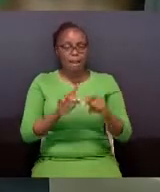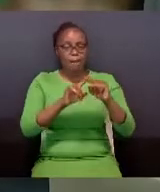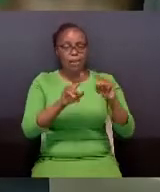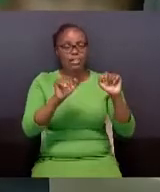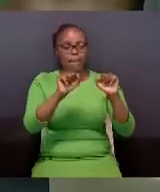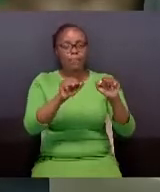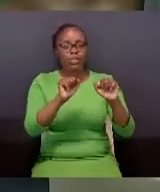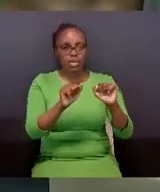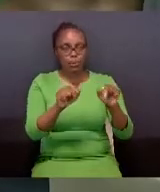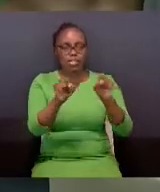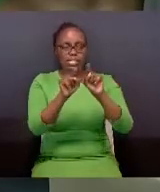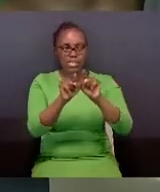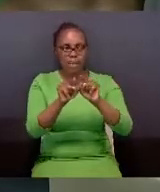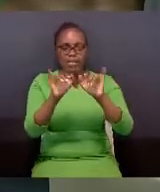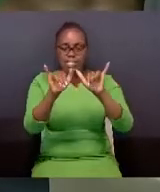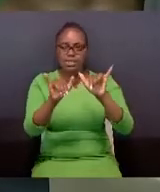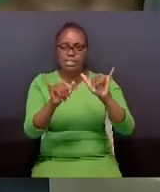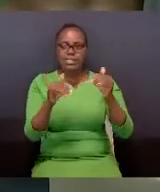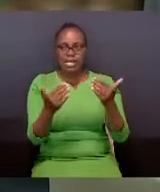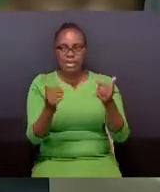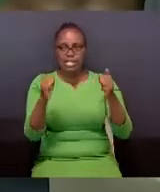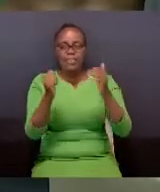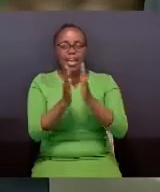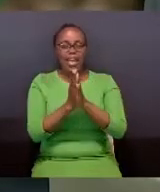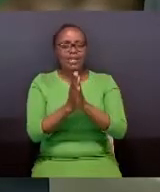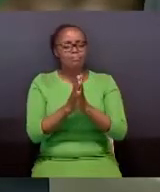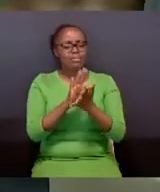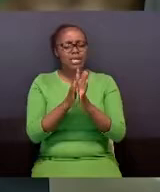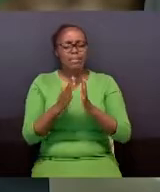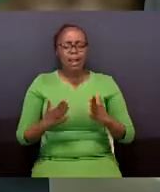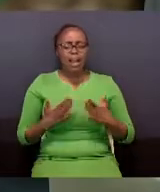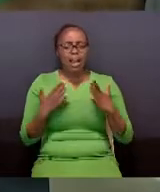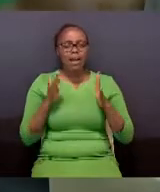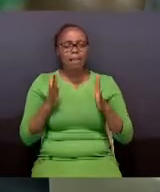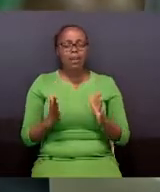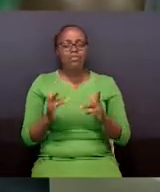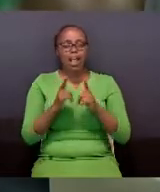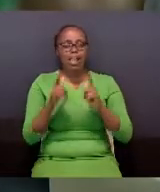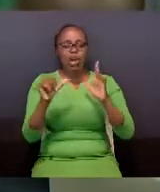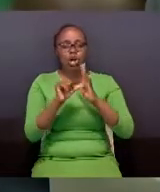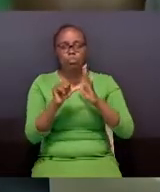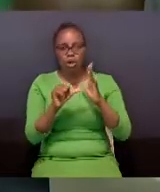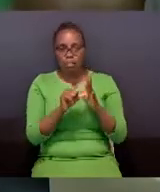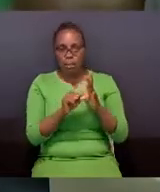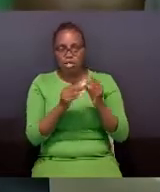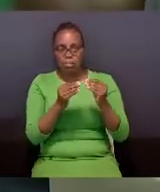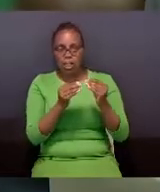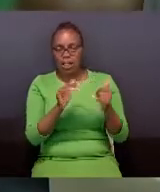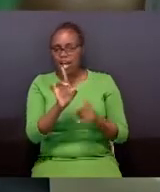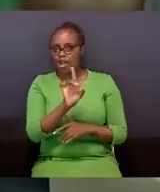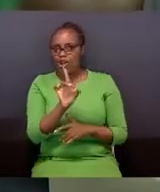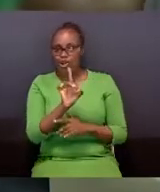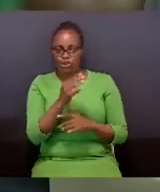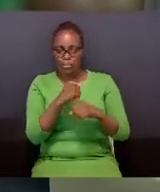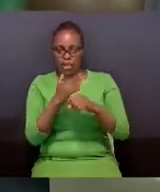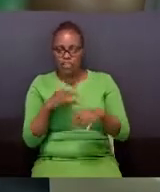can still remain sane and be a happy person, and never let problems bring you down.